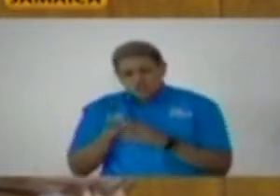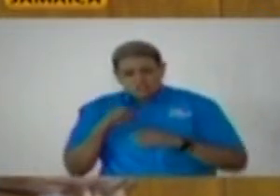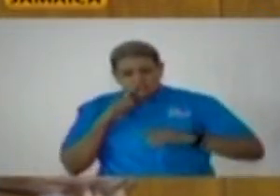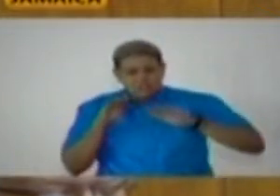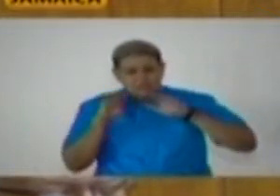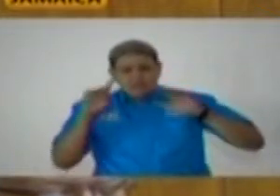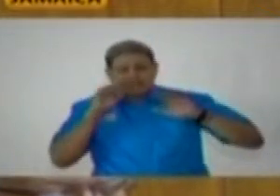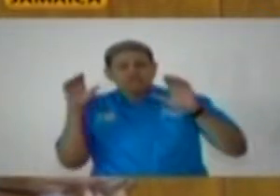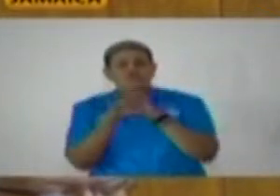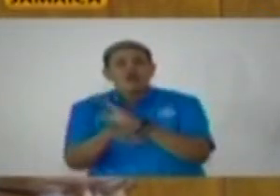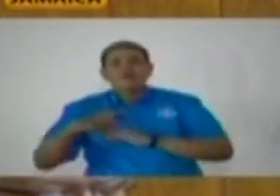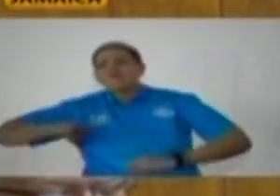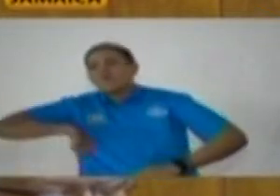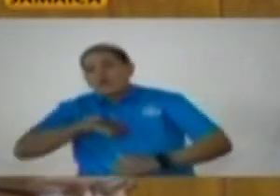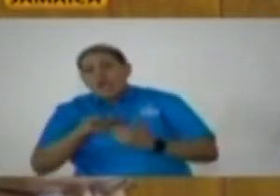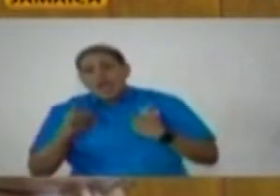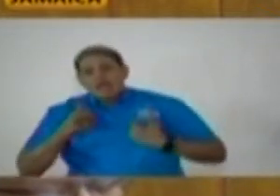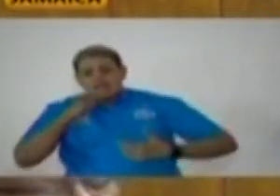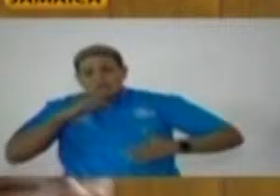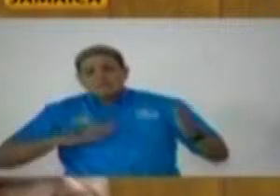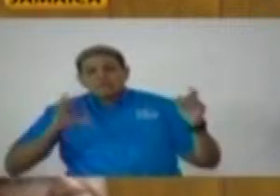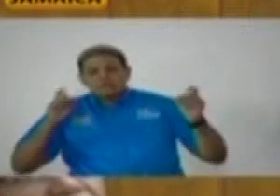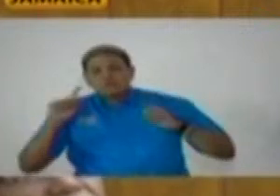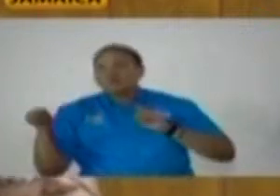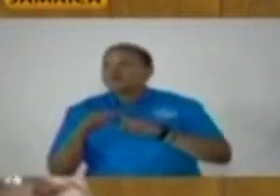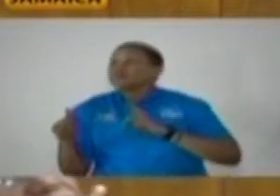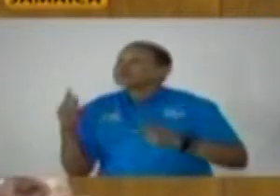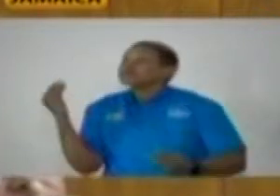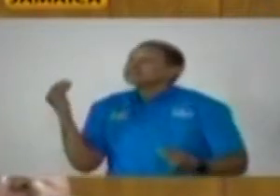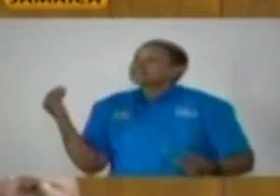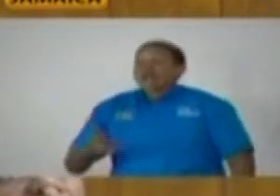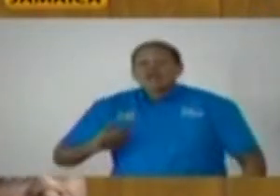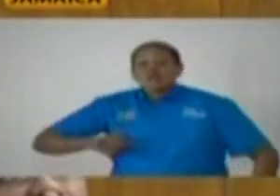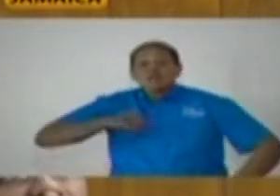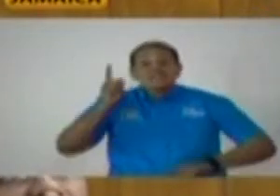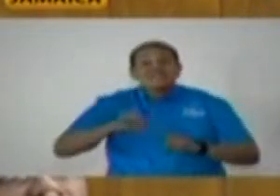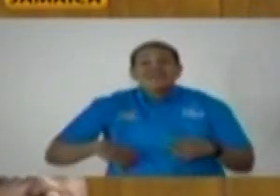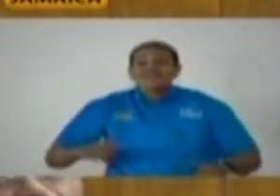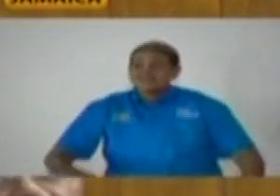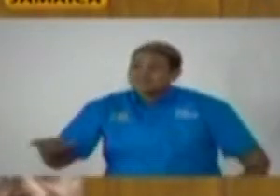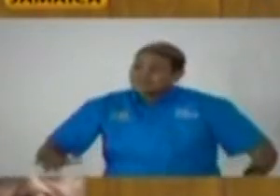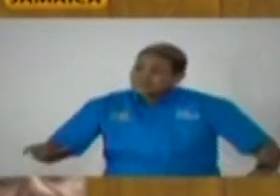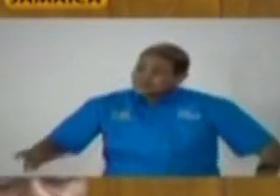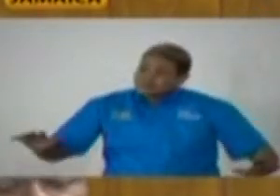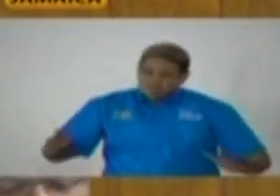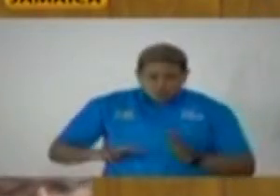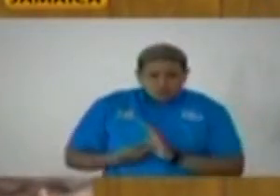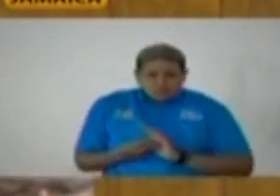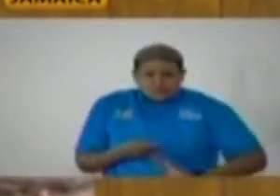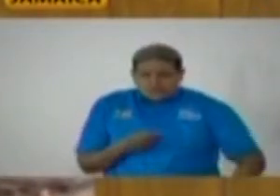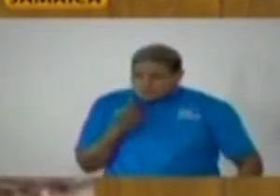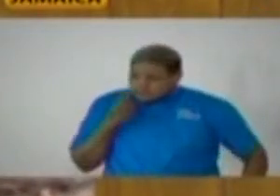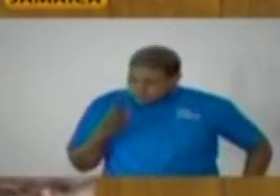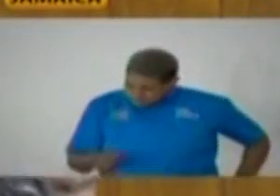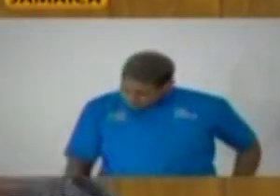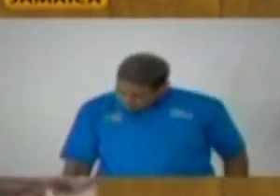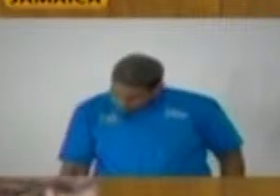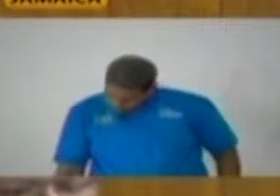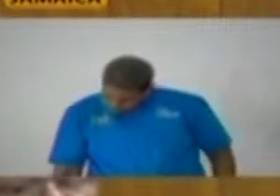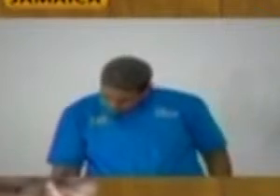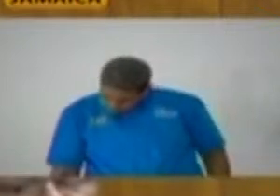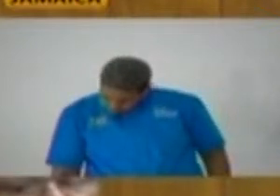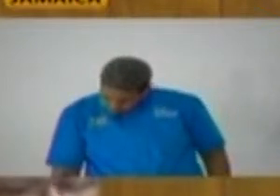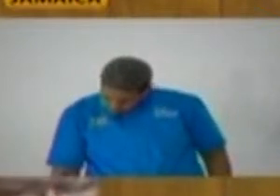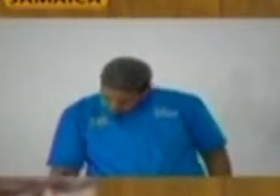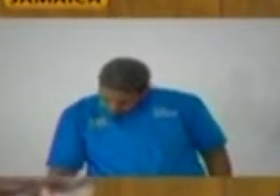of crime that we have. Yes. And Madam Speaker, when people say we can't continue so, that's what they mean. That's exactly what they